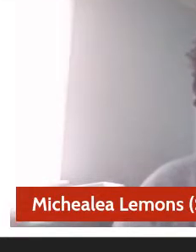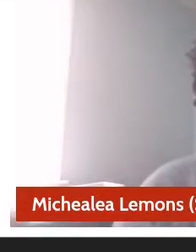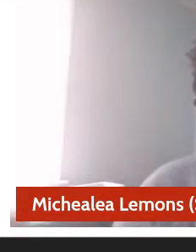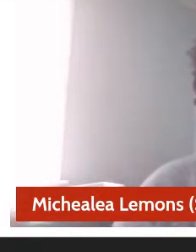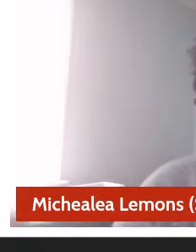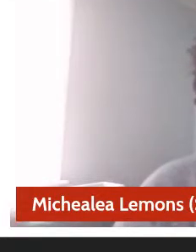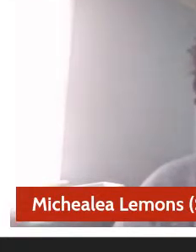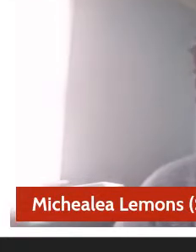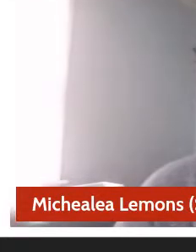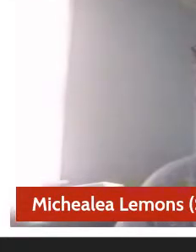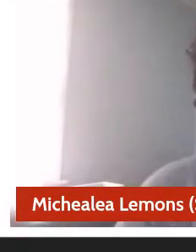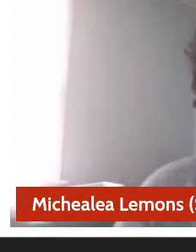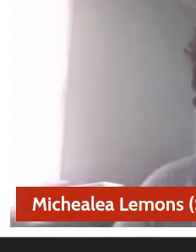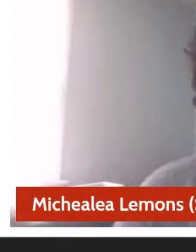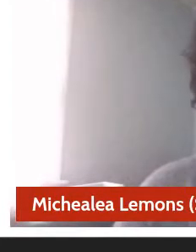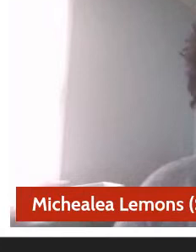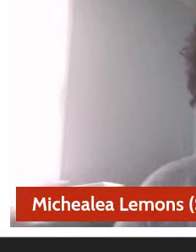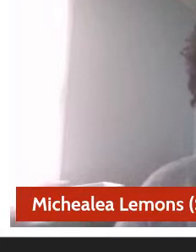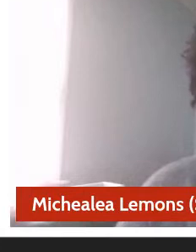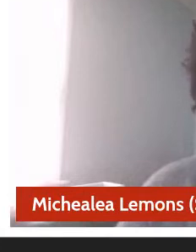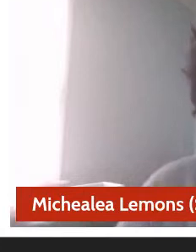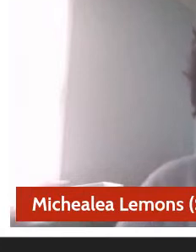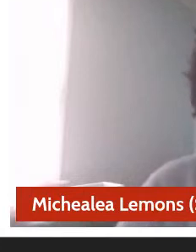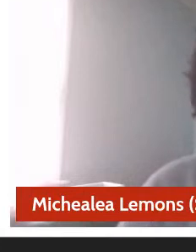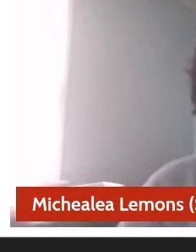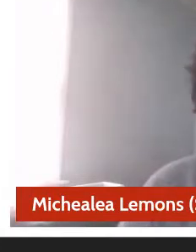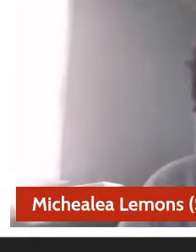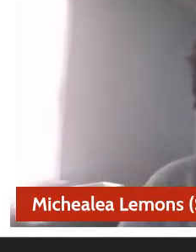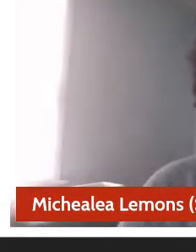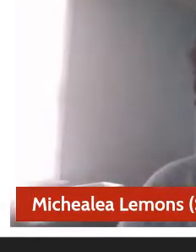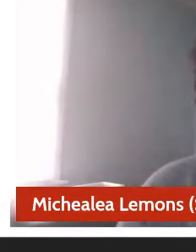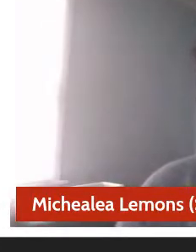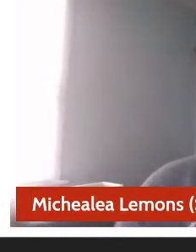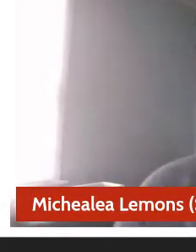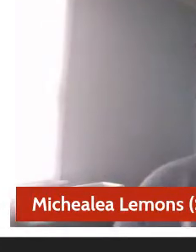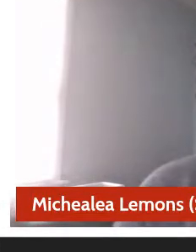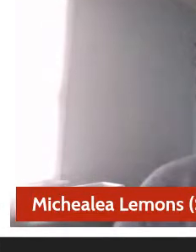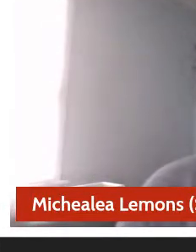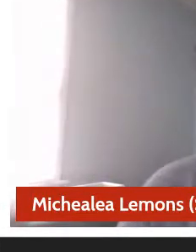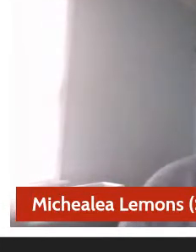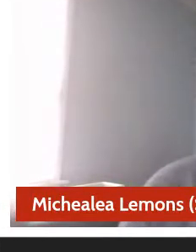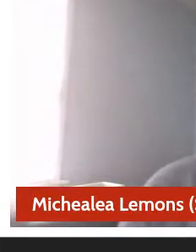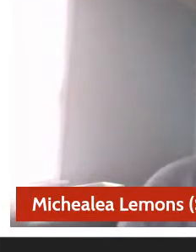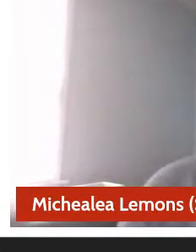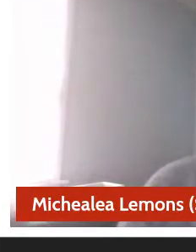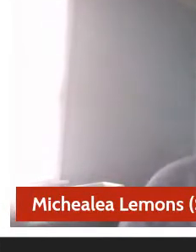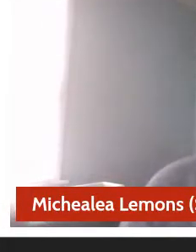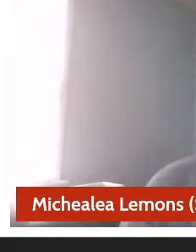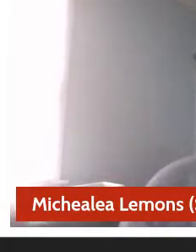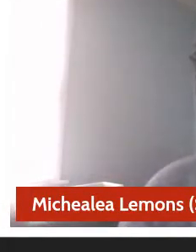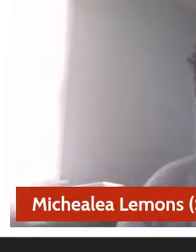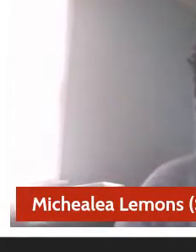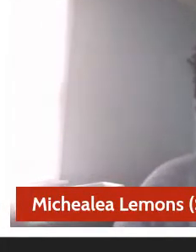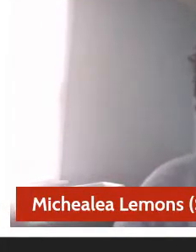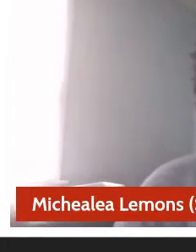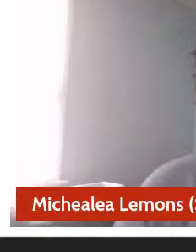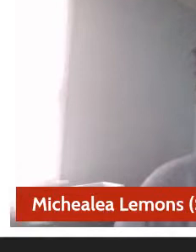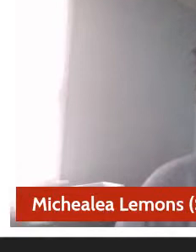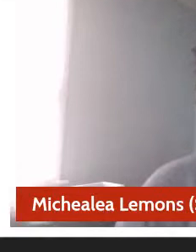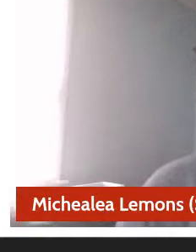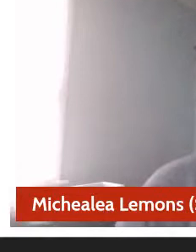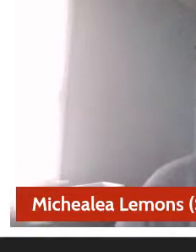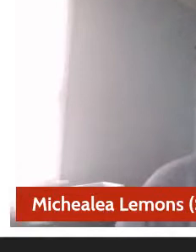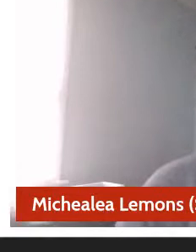list with as many Black-owned restaurants as possible. So we will continue accepting businesses throughout the month of February. If